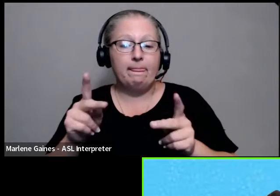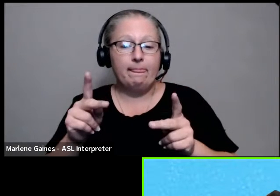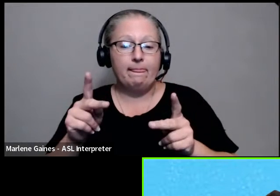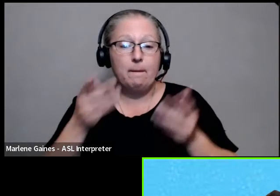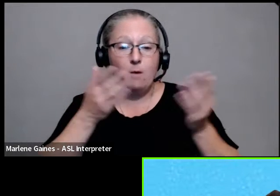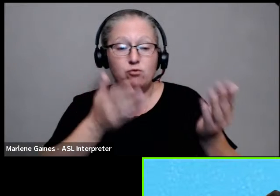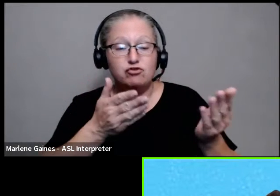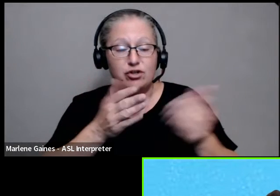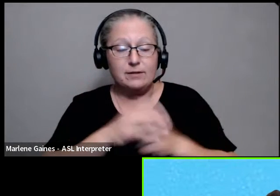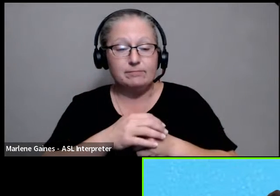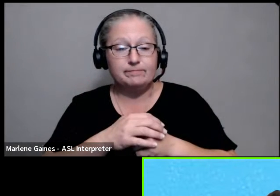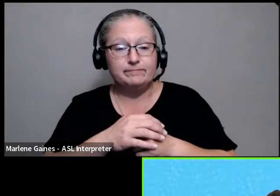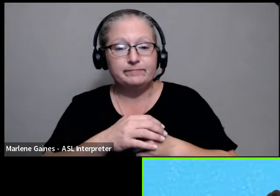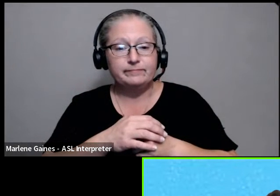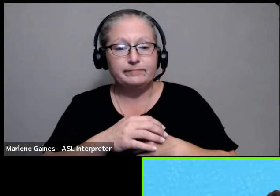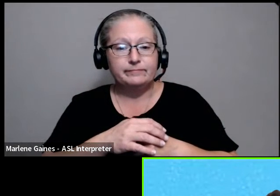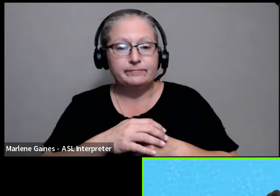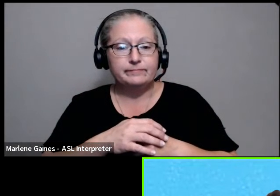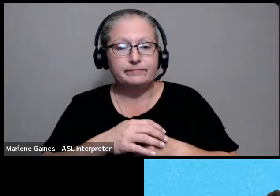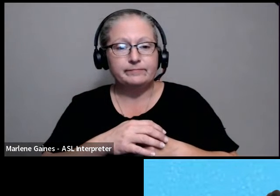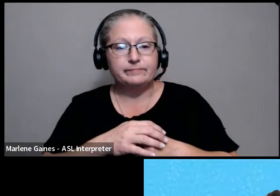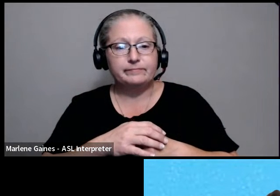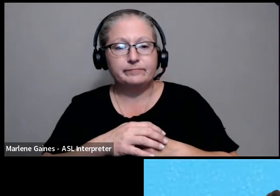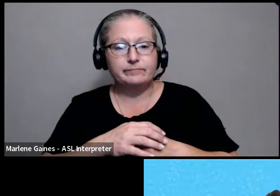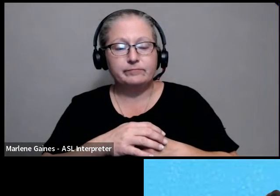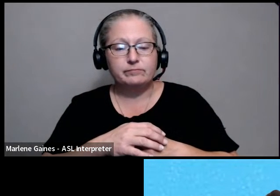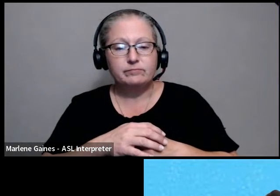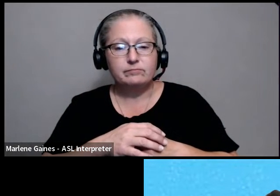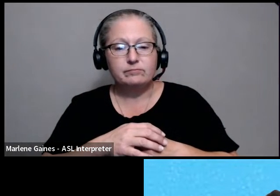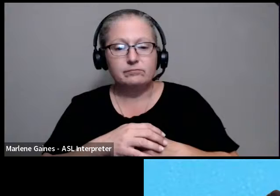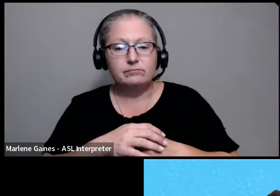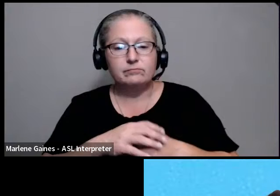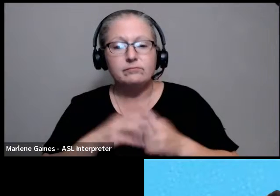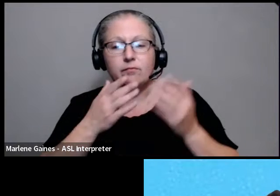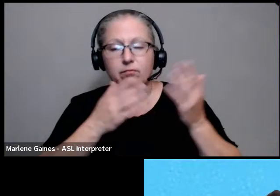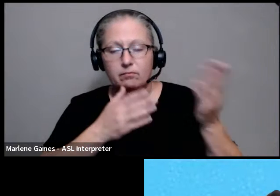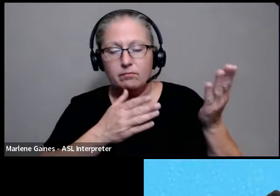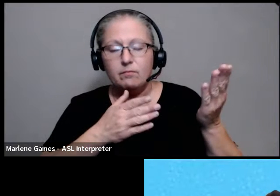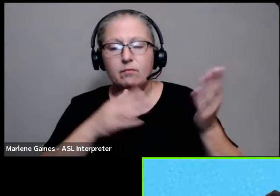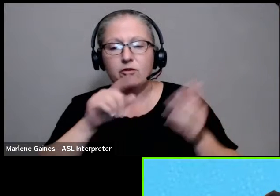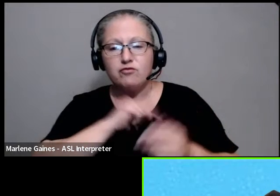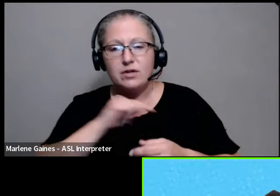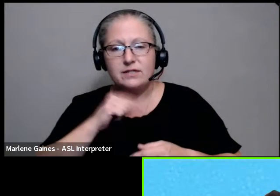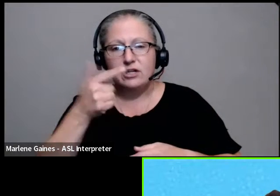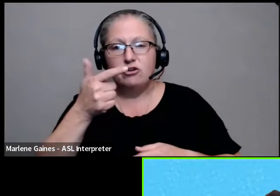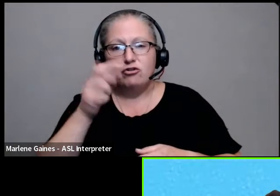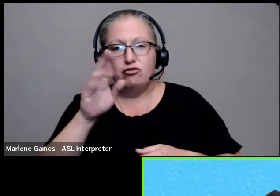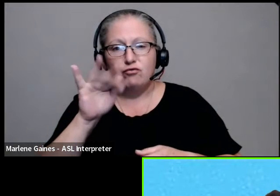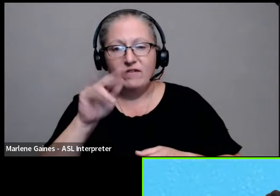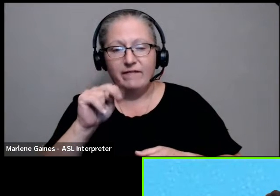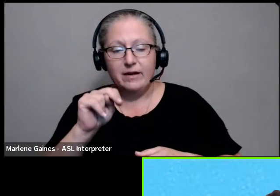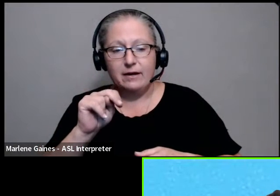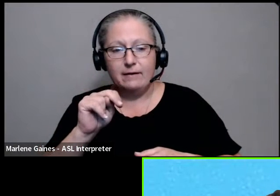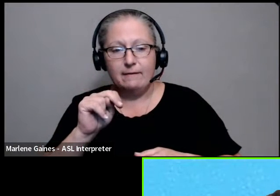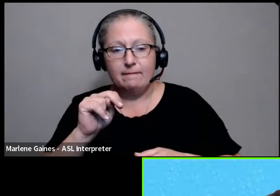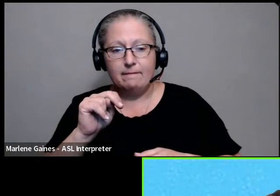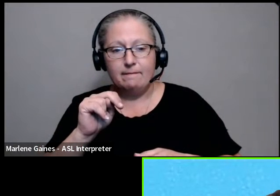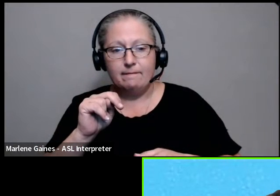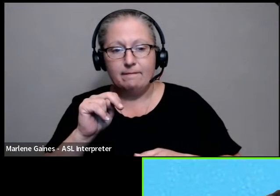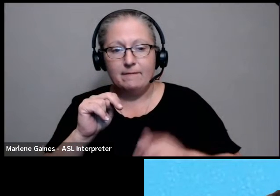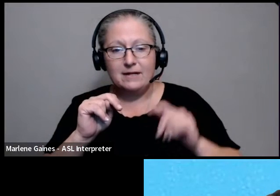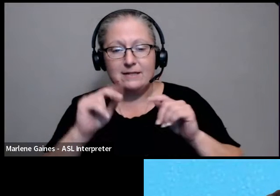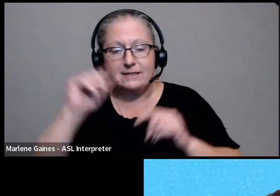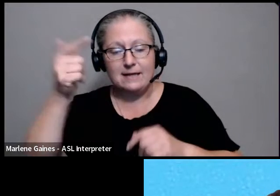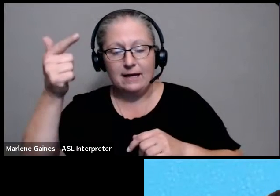have a motion. So move. Great. Motion by trustee Griffin,